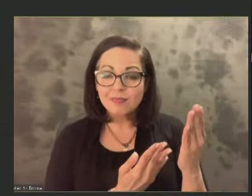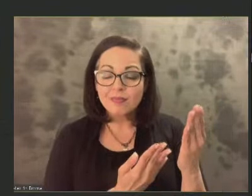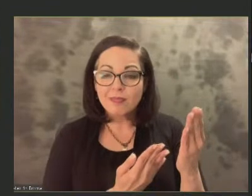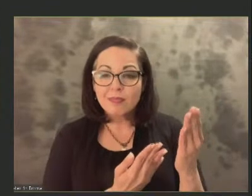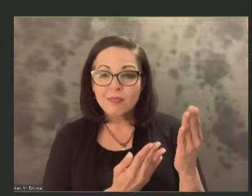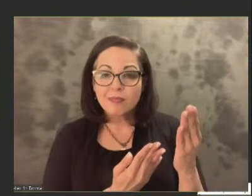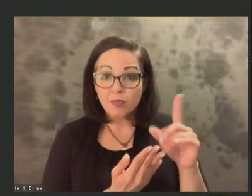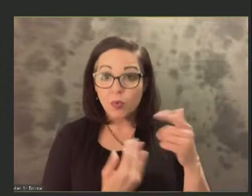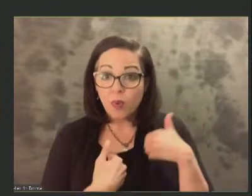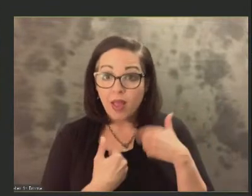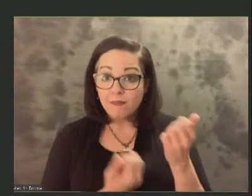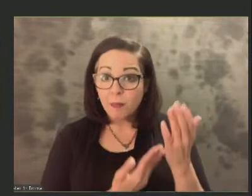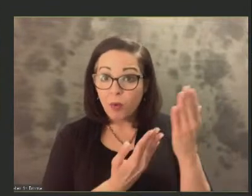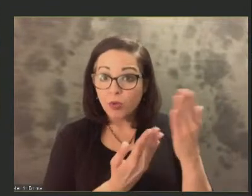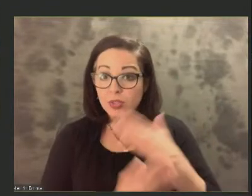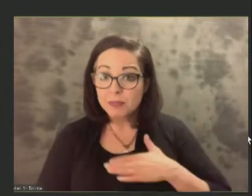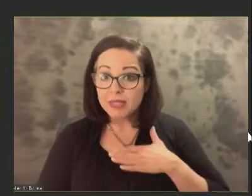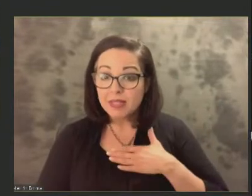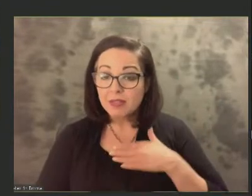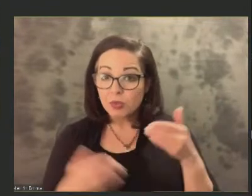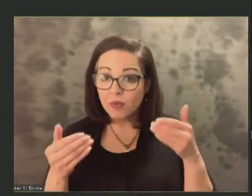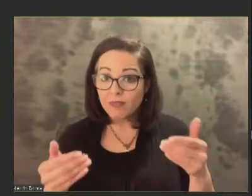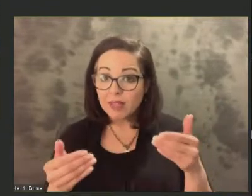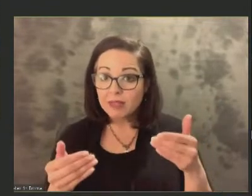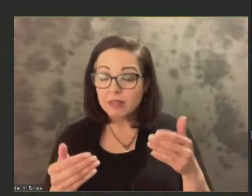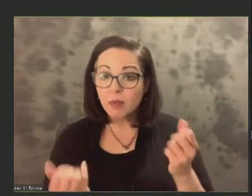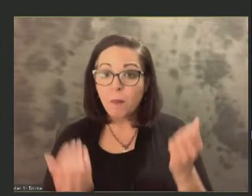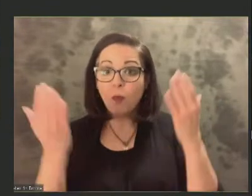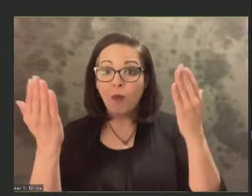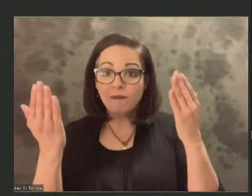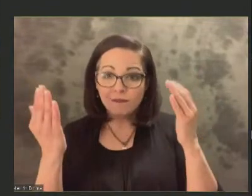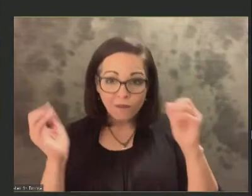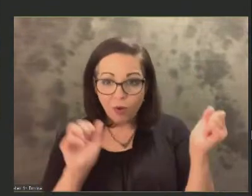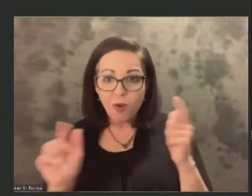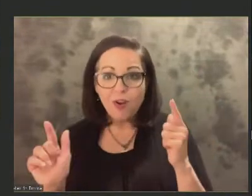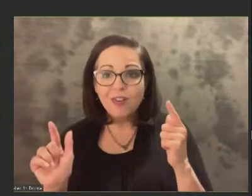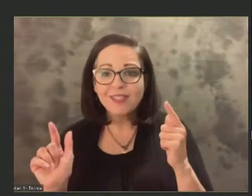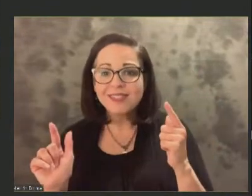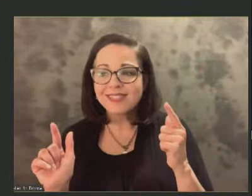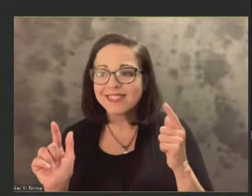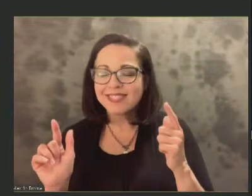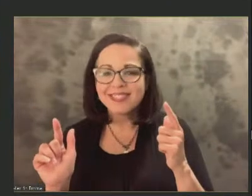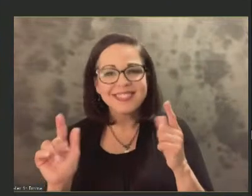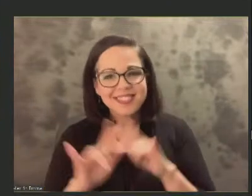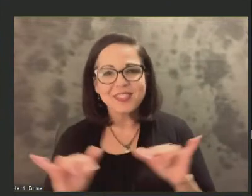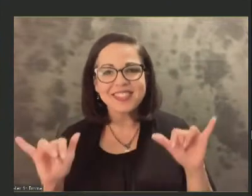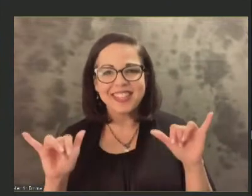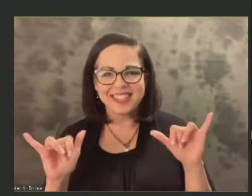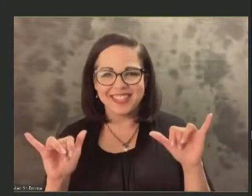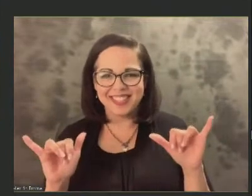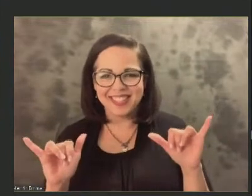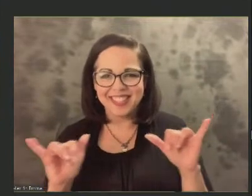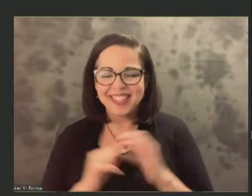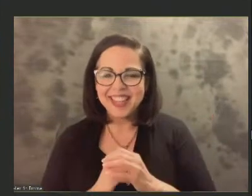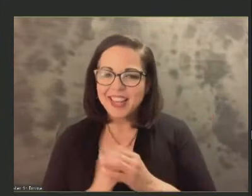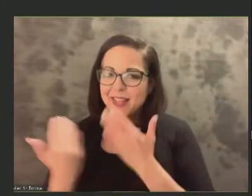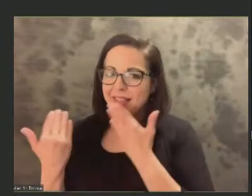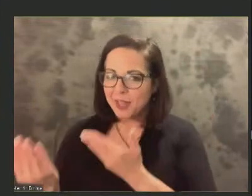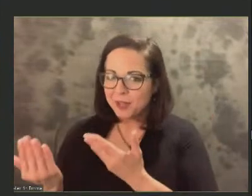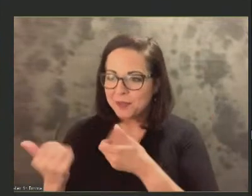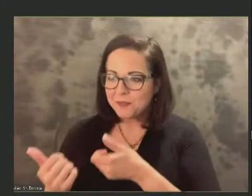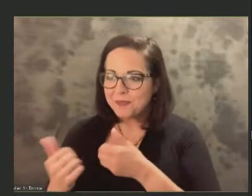Do I have a motion, please, to advance the slate? So moved. In unison. Thank